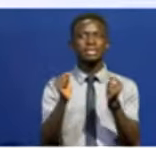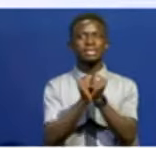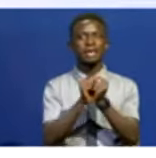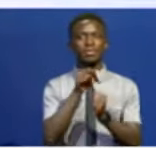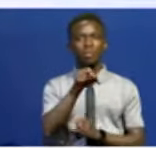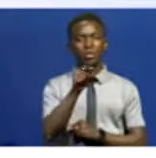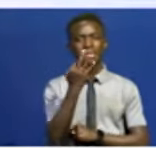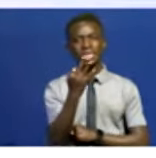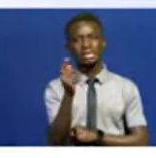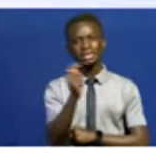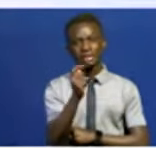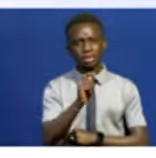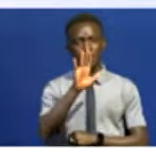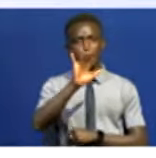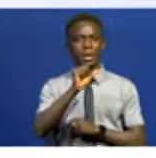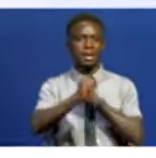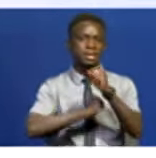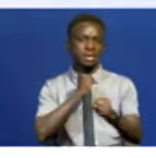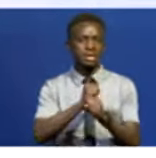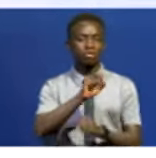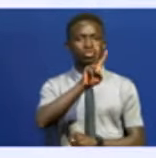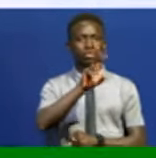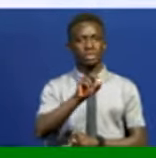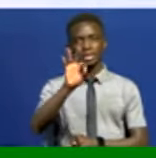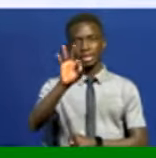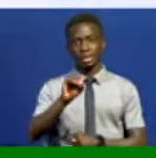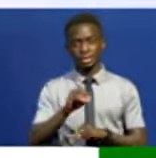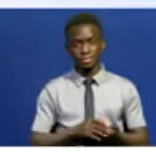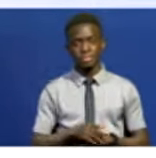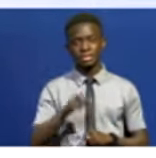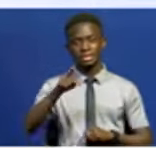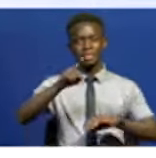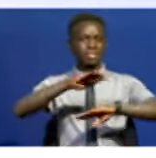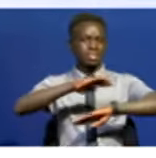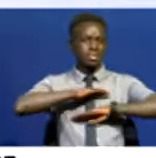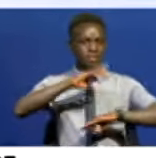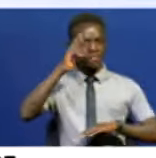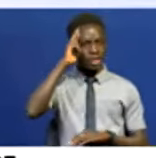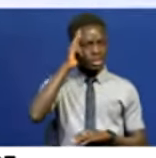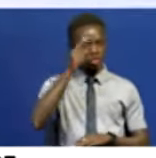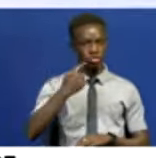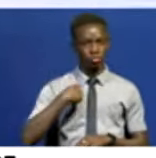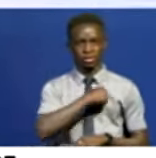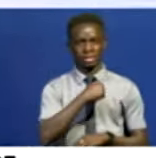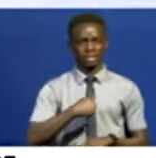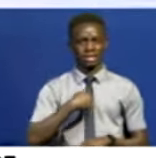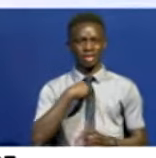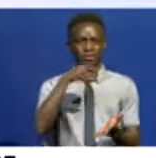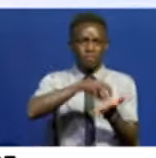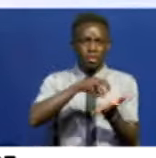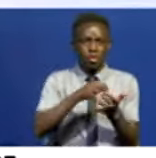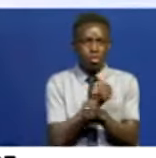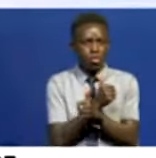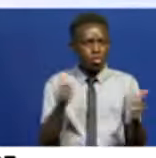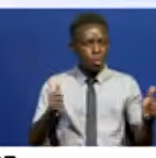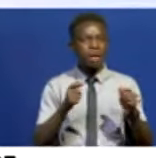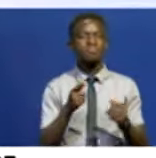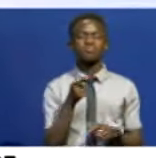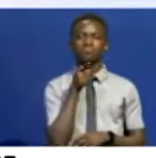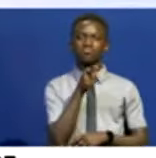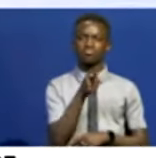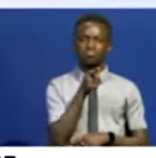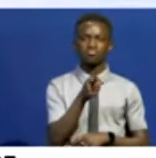$10.3 trillion by 2030. A reason enough to strategically position Kenya's pharmaceutical industry